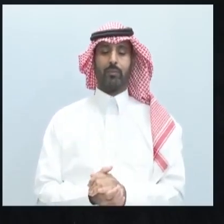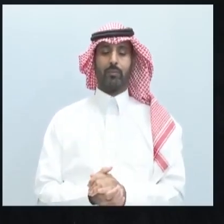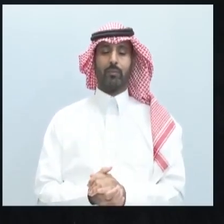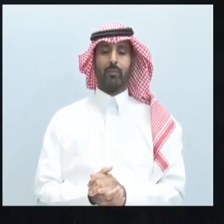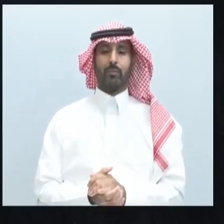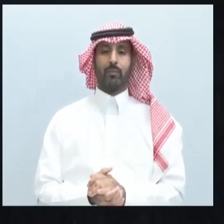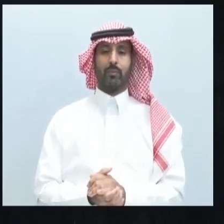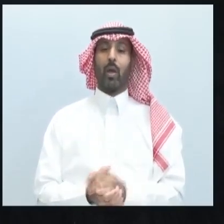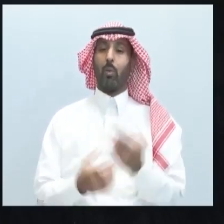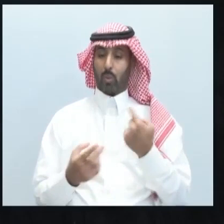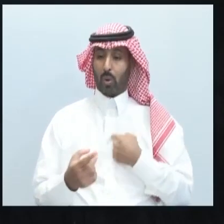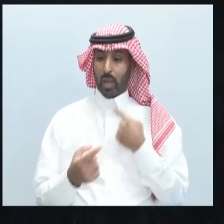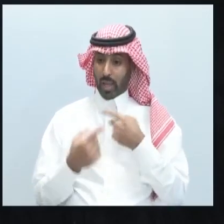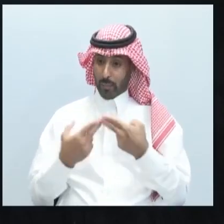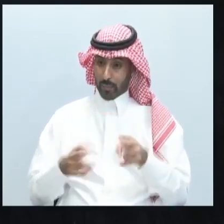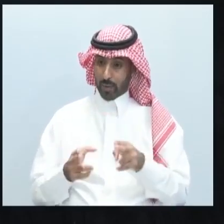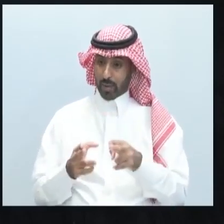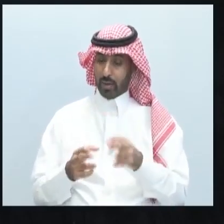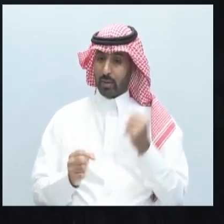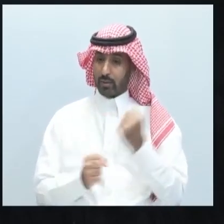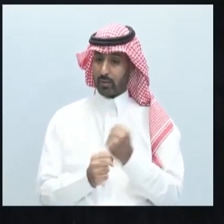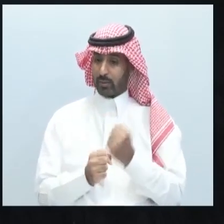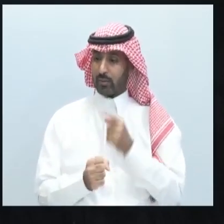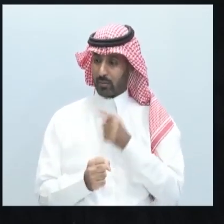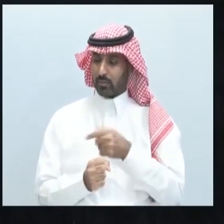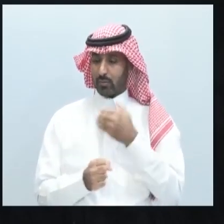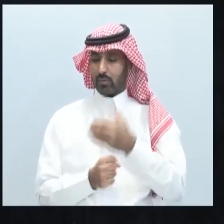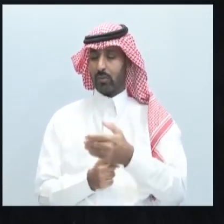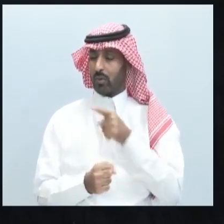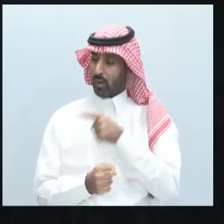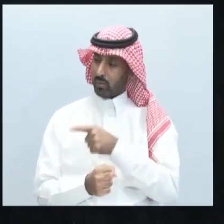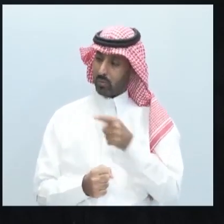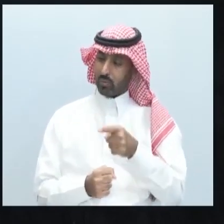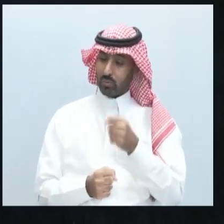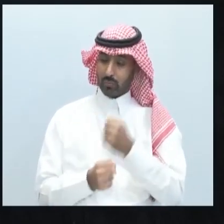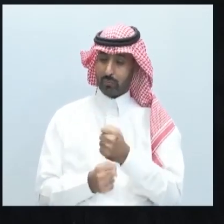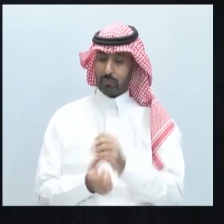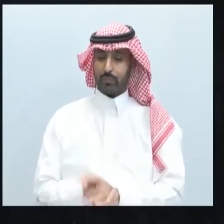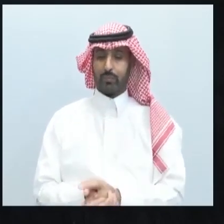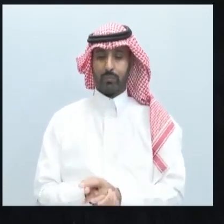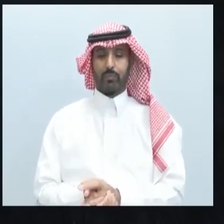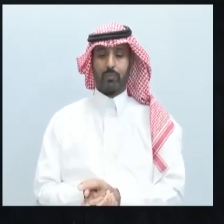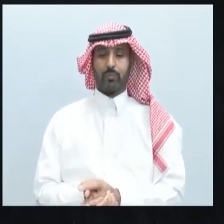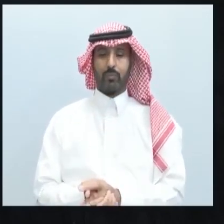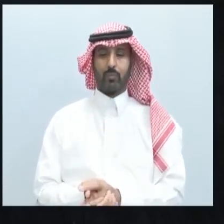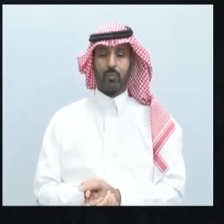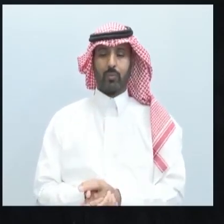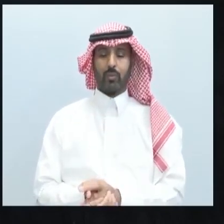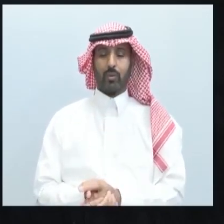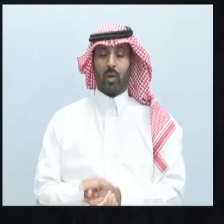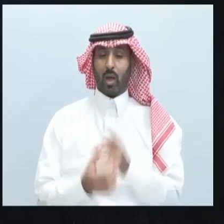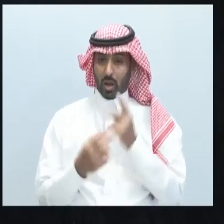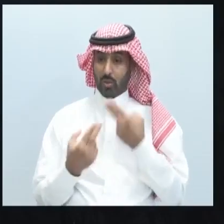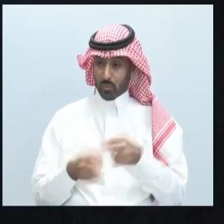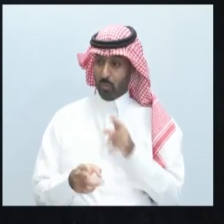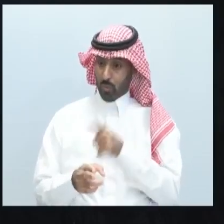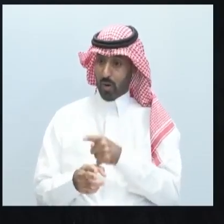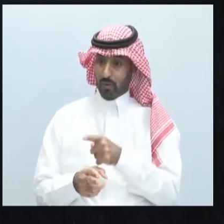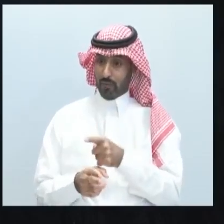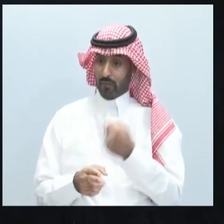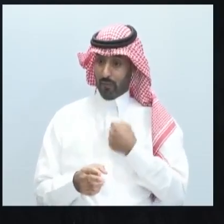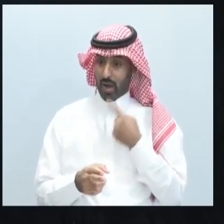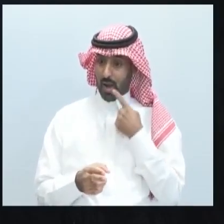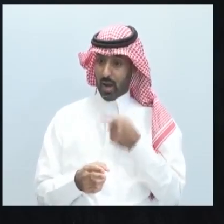Okay, I'll agree to do something if you will do the other. Would you be willing to if I